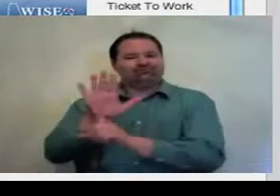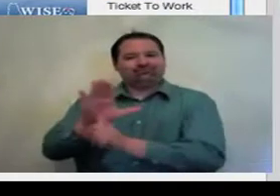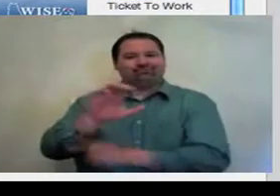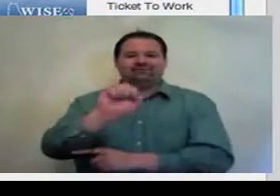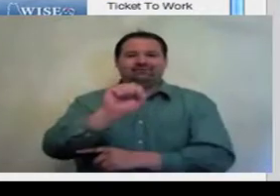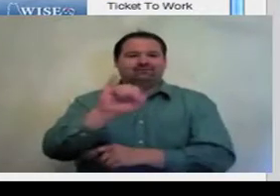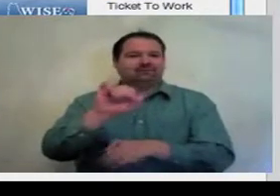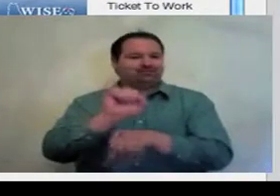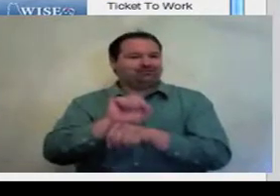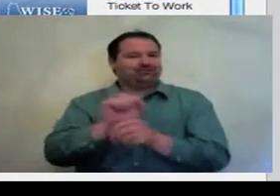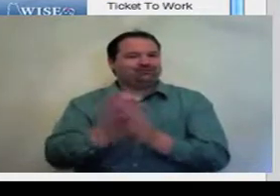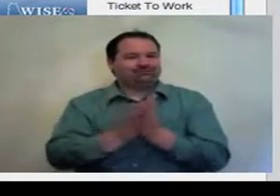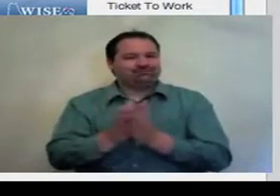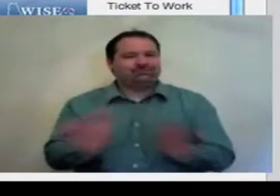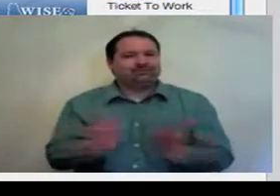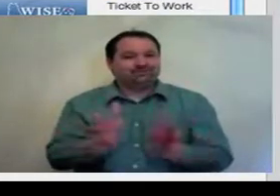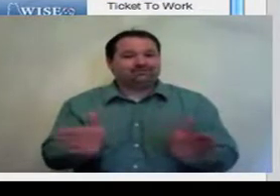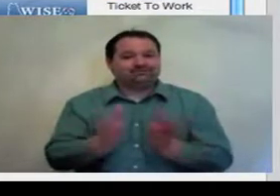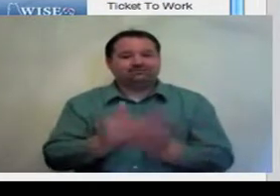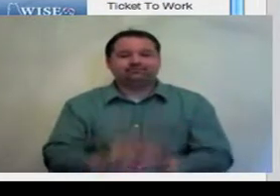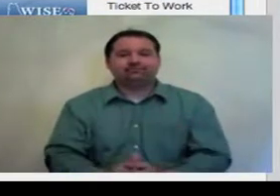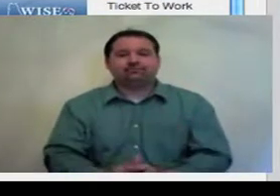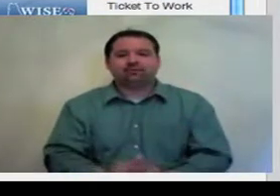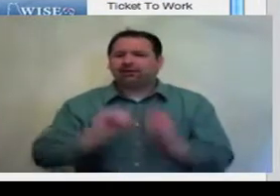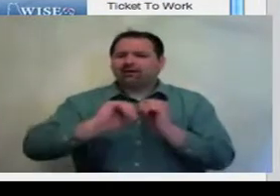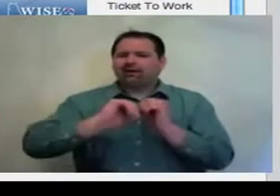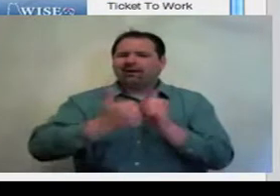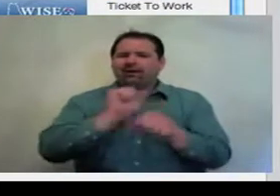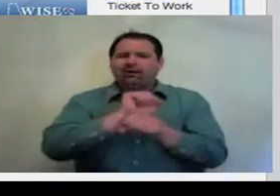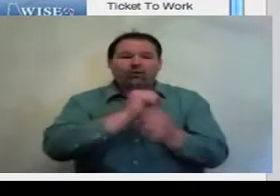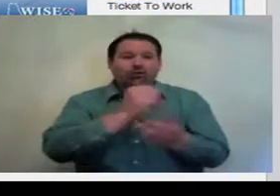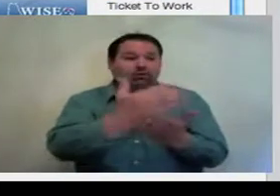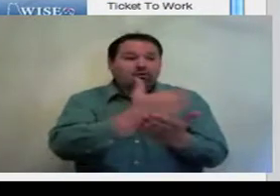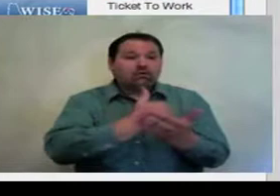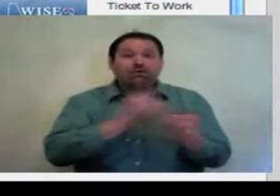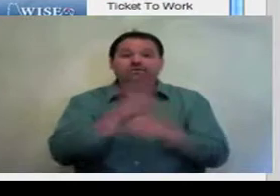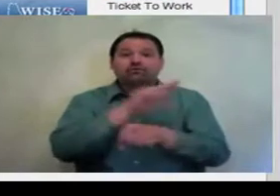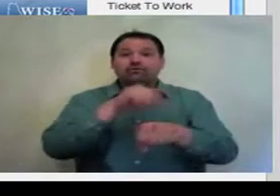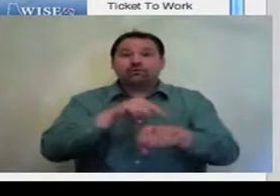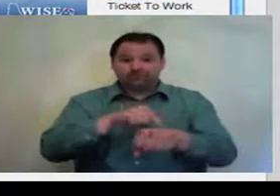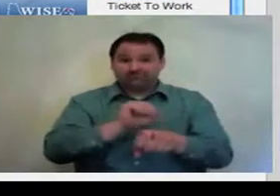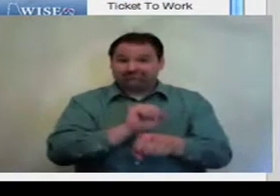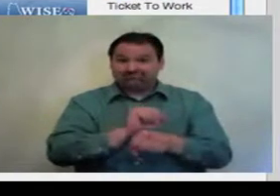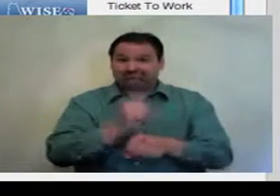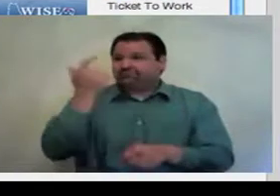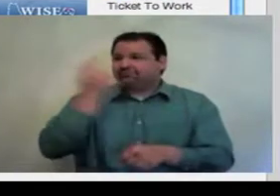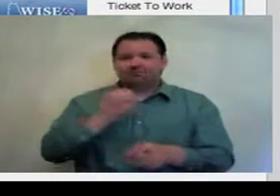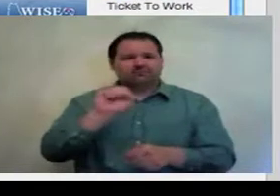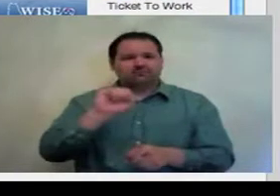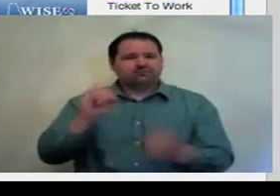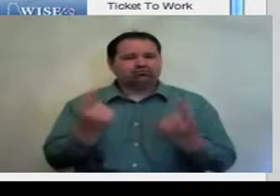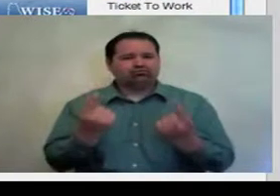these work incentives are going to apply to you. The way working affects SSI payments is that